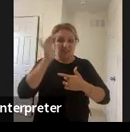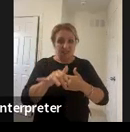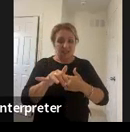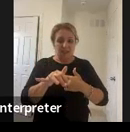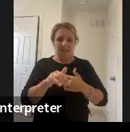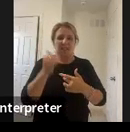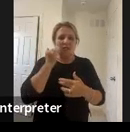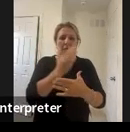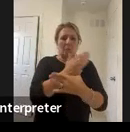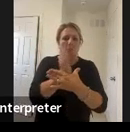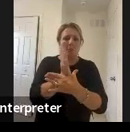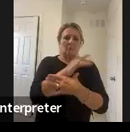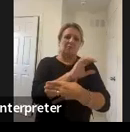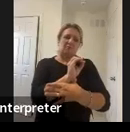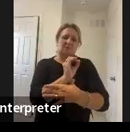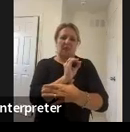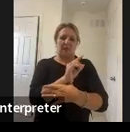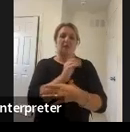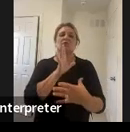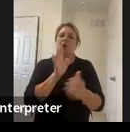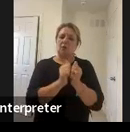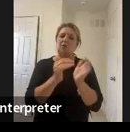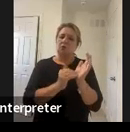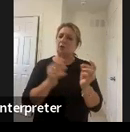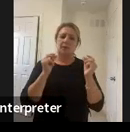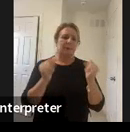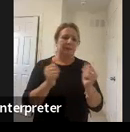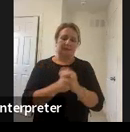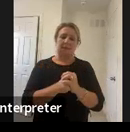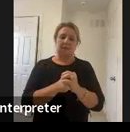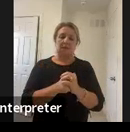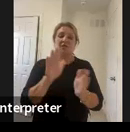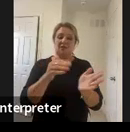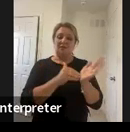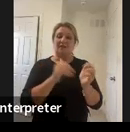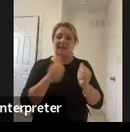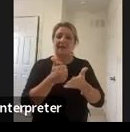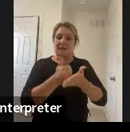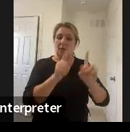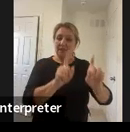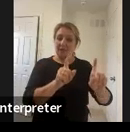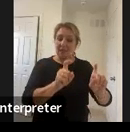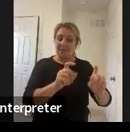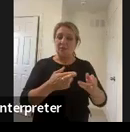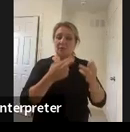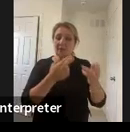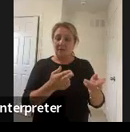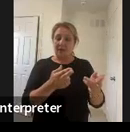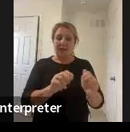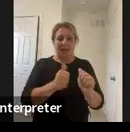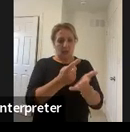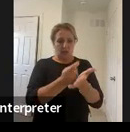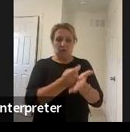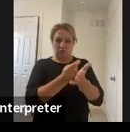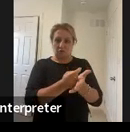if they are mild, talk to your healthcare provider immediately. Your provider can help you get tested, recommend ways to treat your